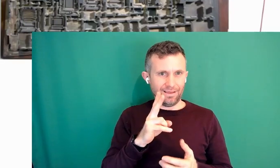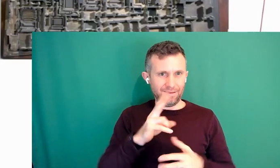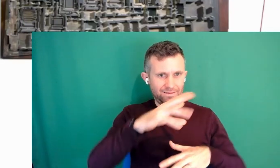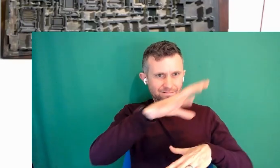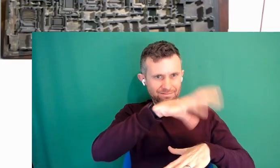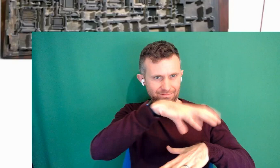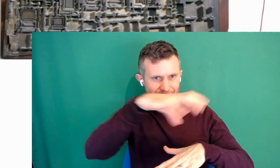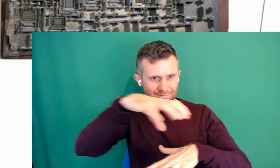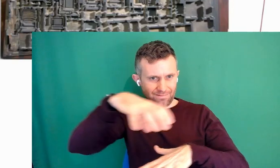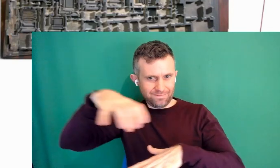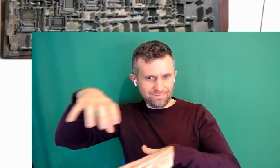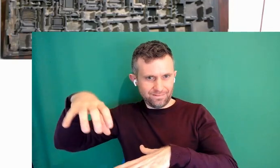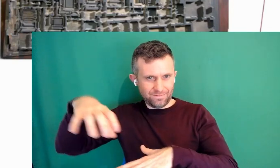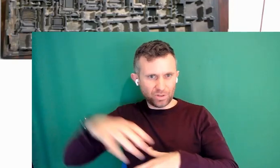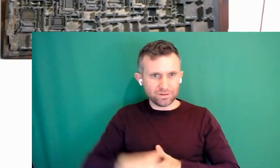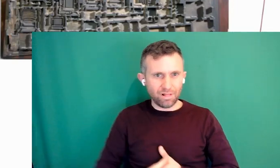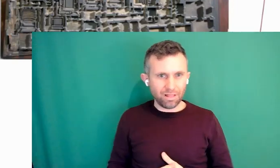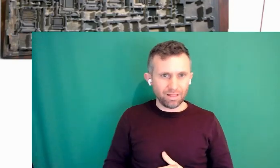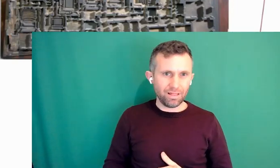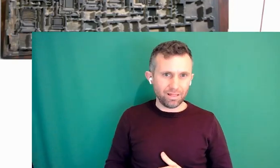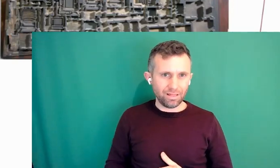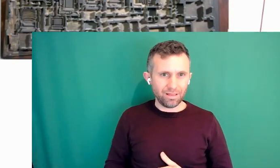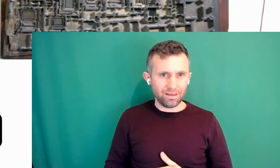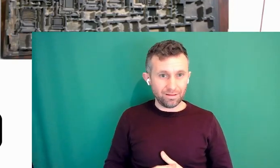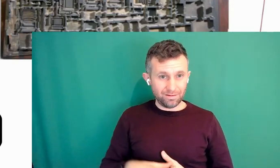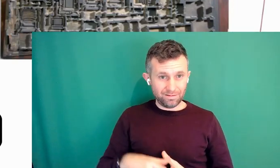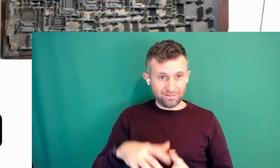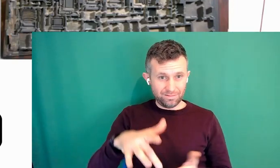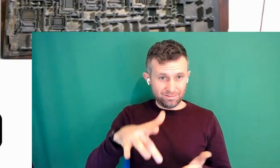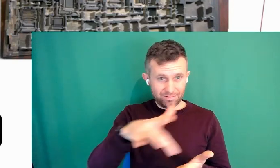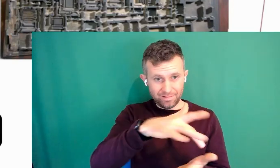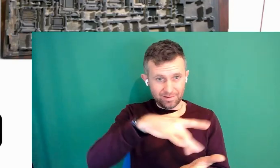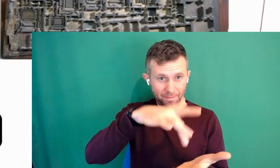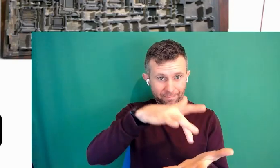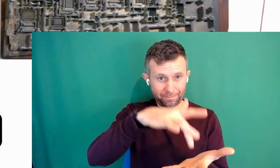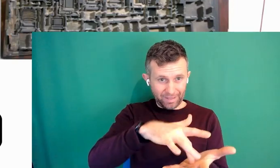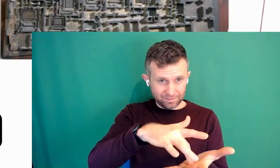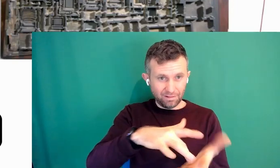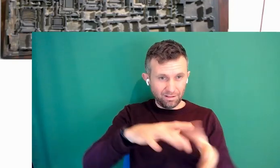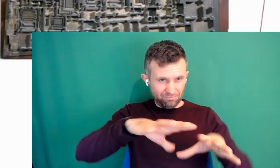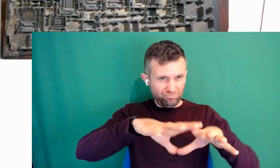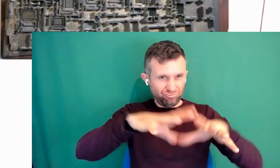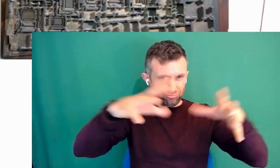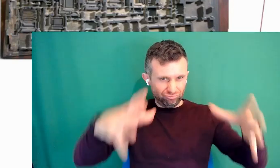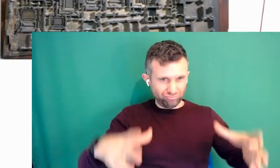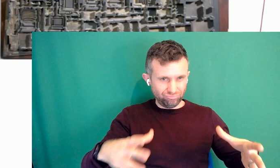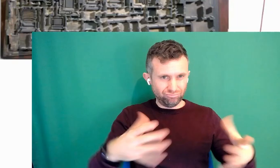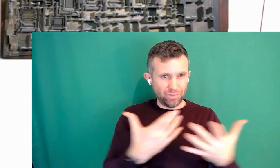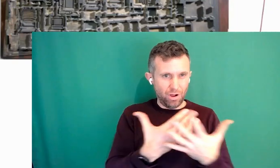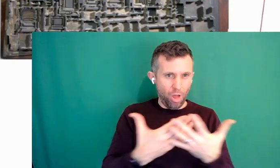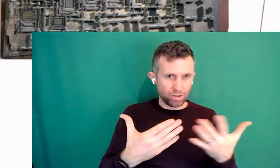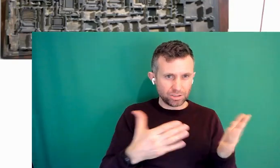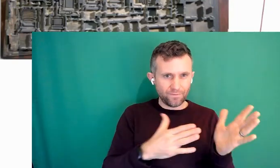Cork models were popular souvenirs in Italy, showing the ruins as they looked at the time.